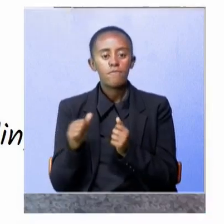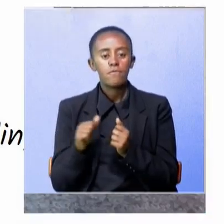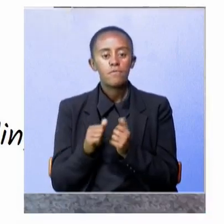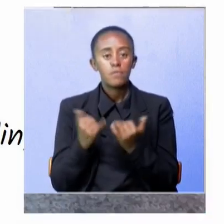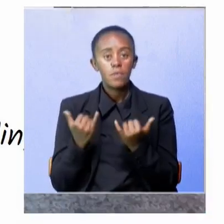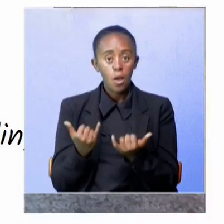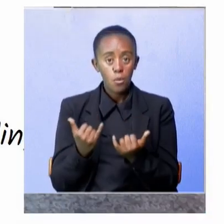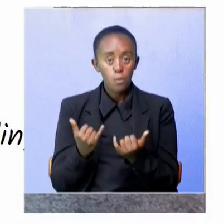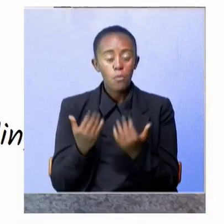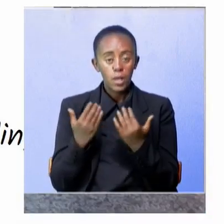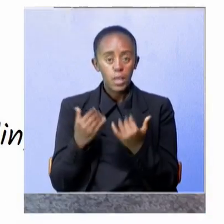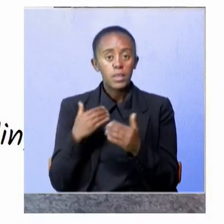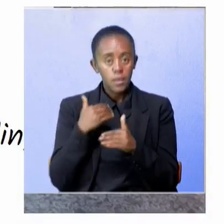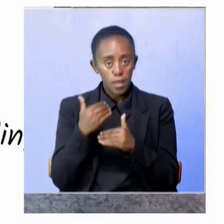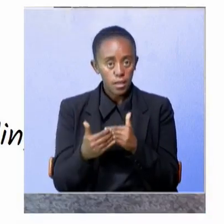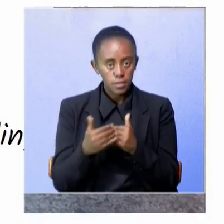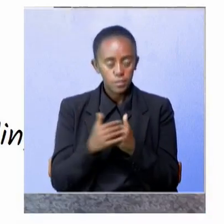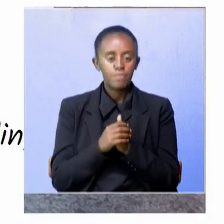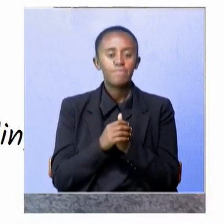then.